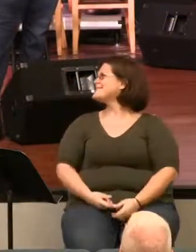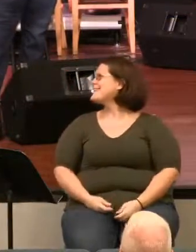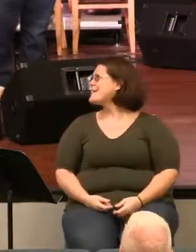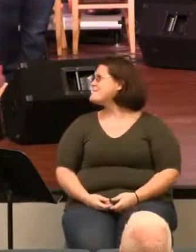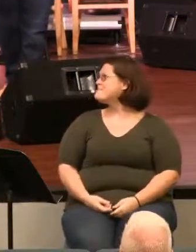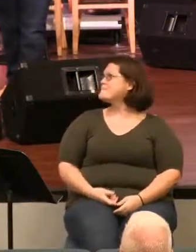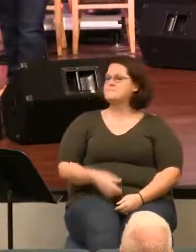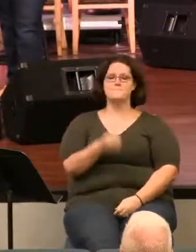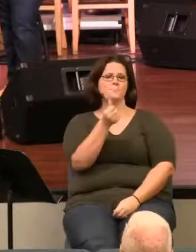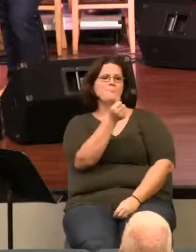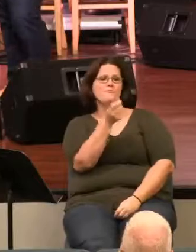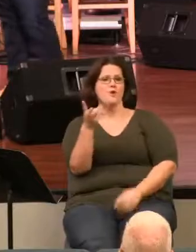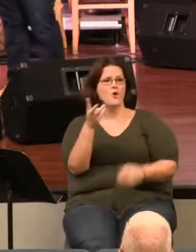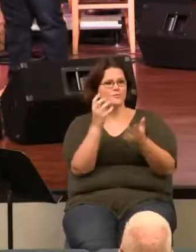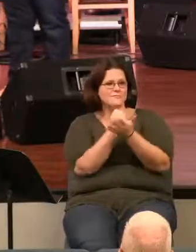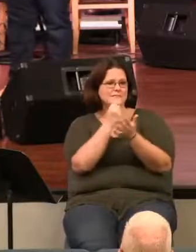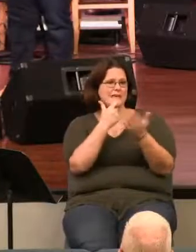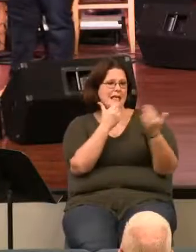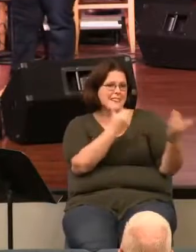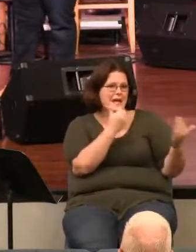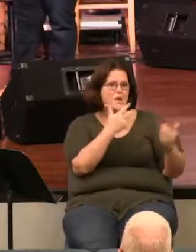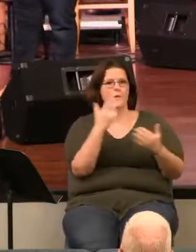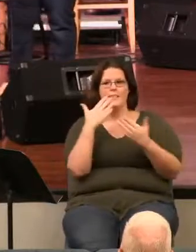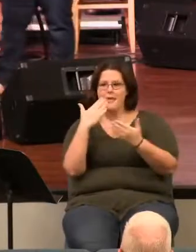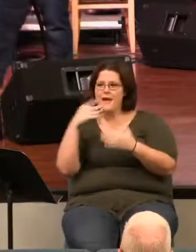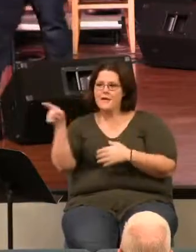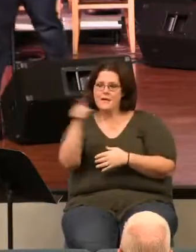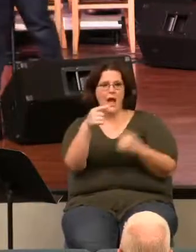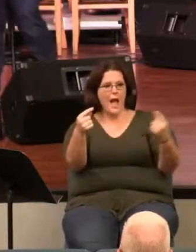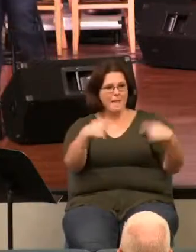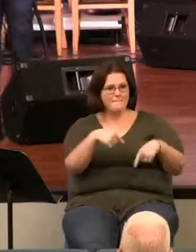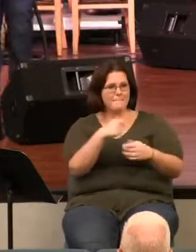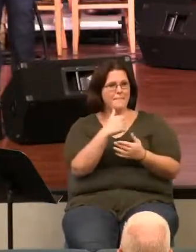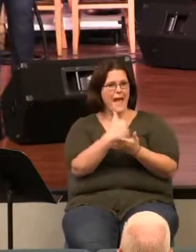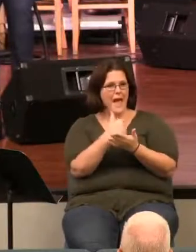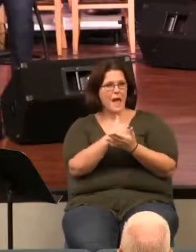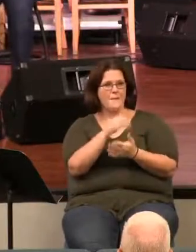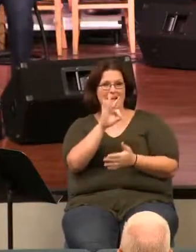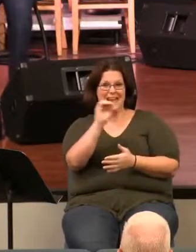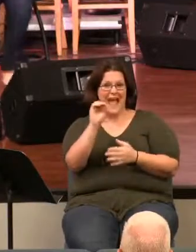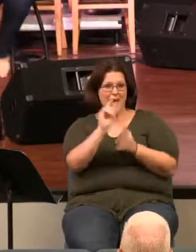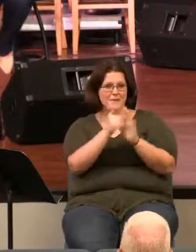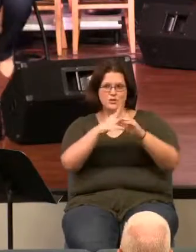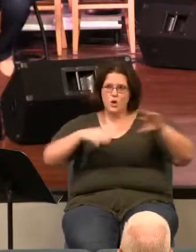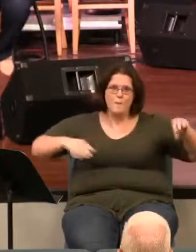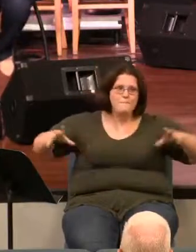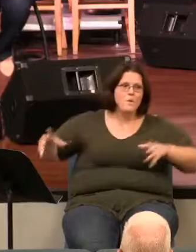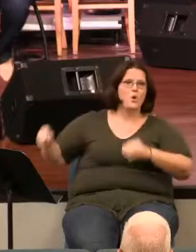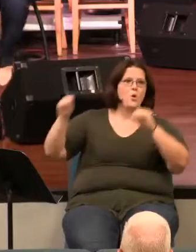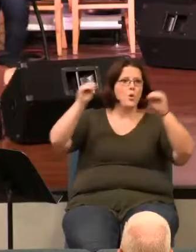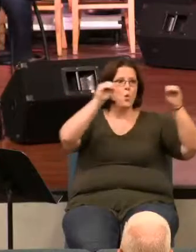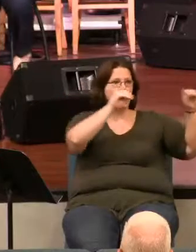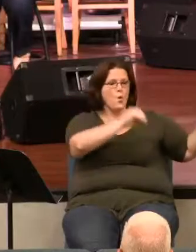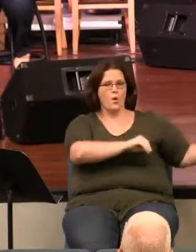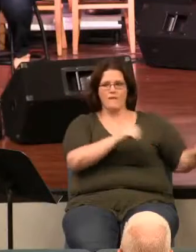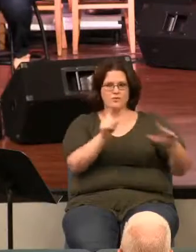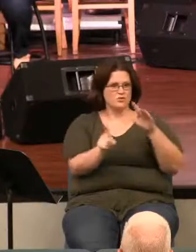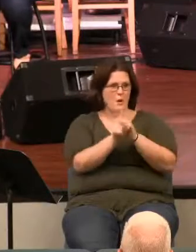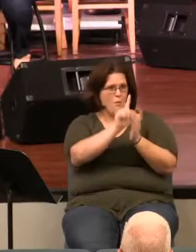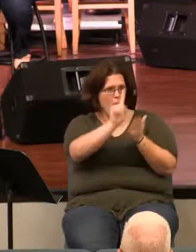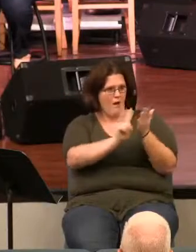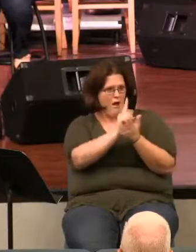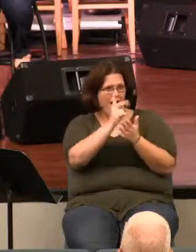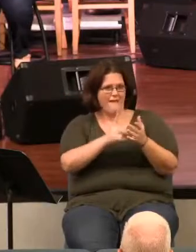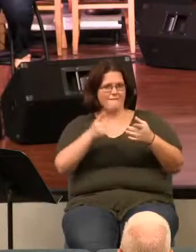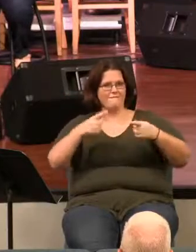Just a few thank yous. Like the brother Bill would like to thank those who came and helped him move. 90 minutes to move a whole household. Many of you showed up last week, so that's